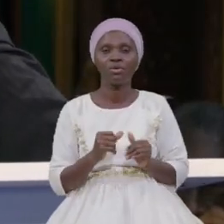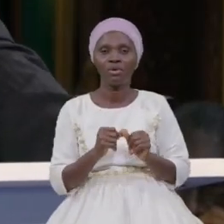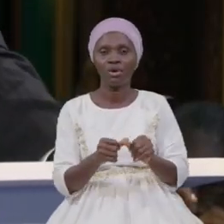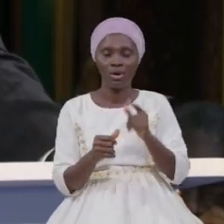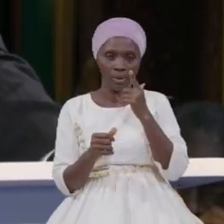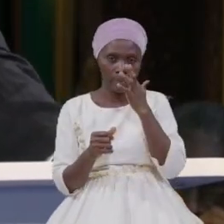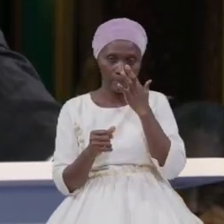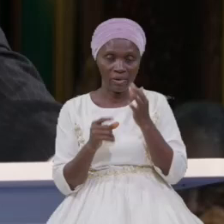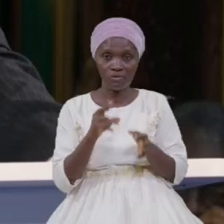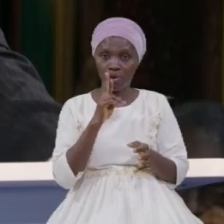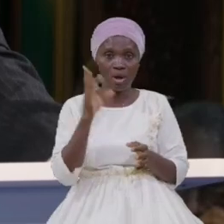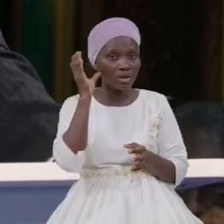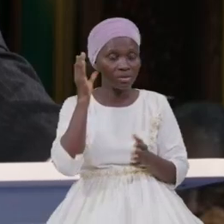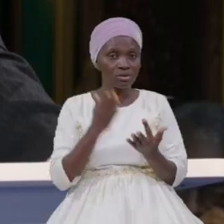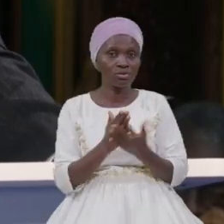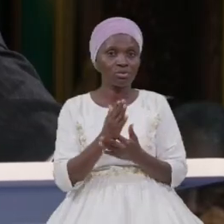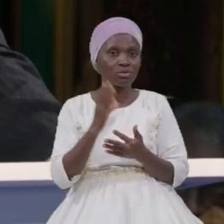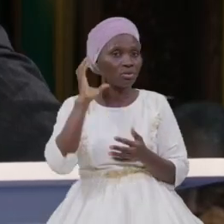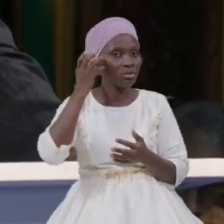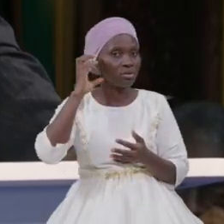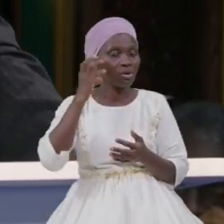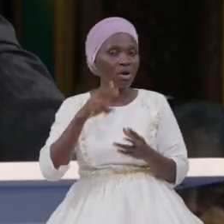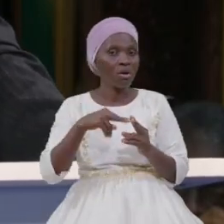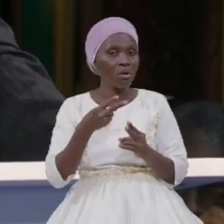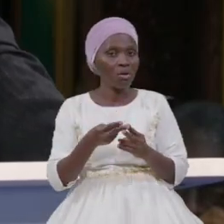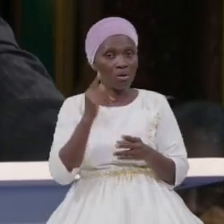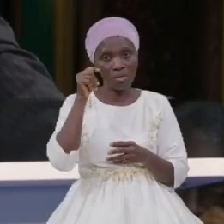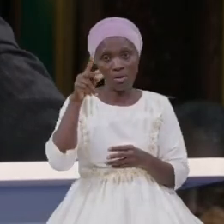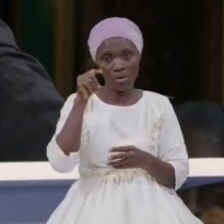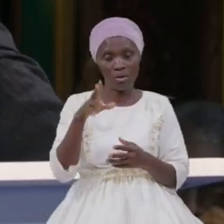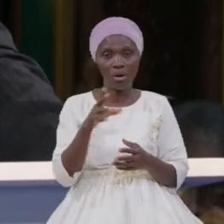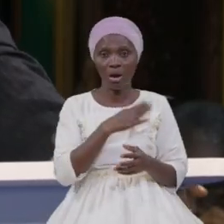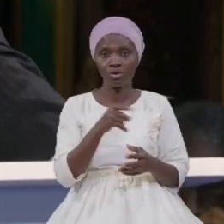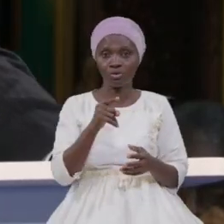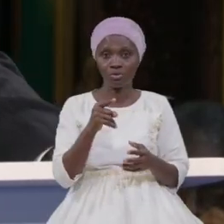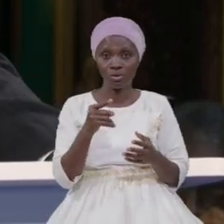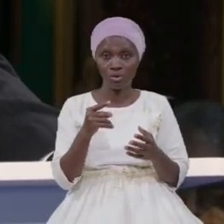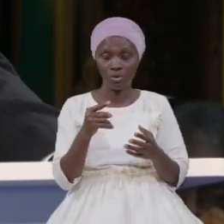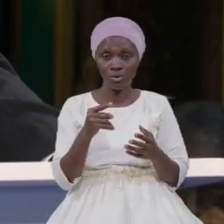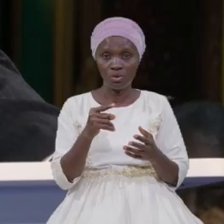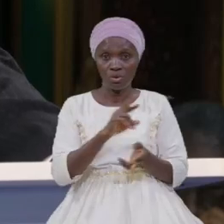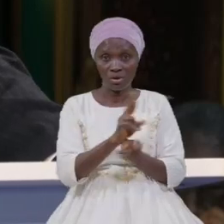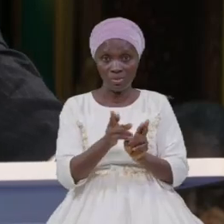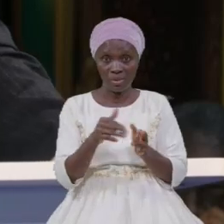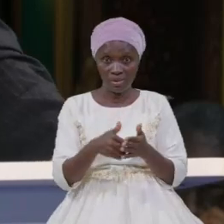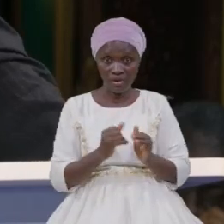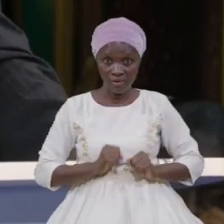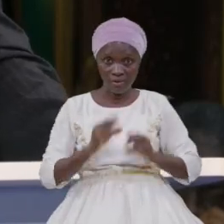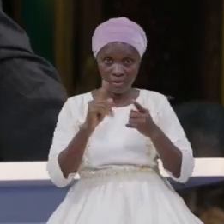or television and you have just given your life to Christ, please send your